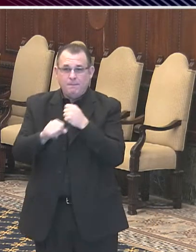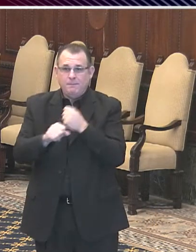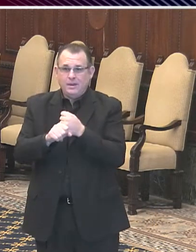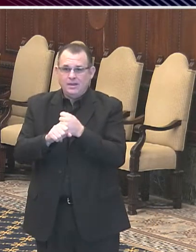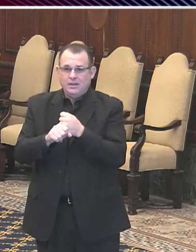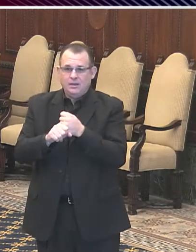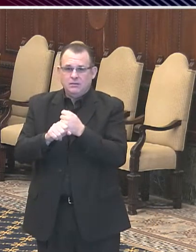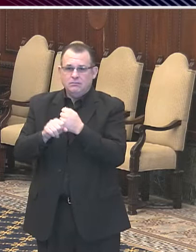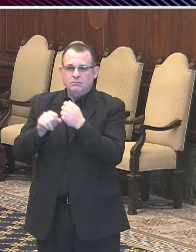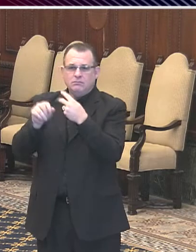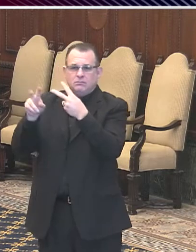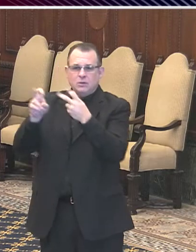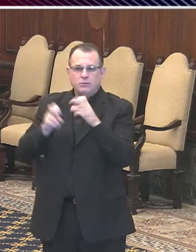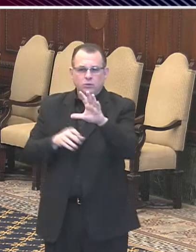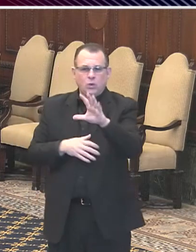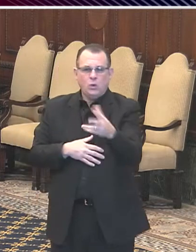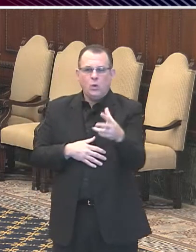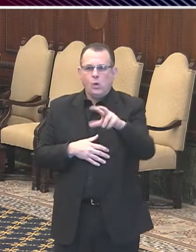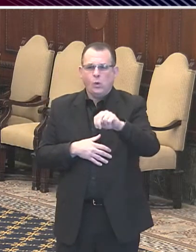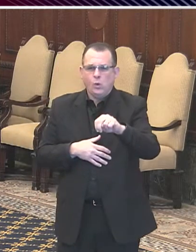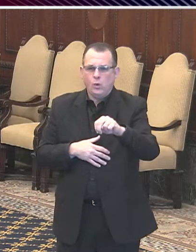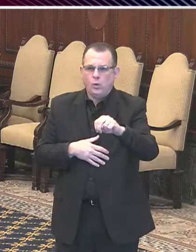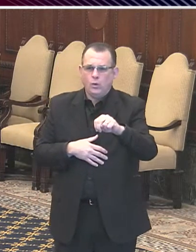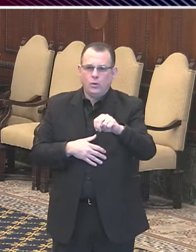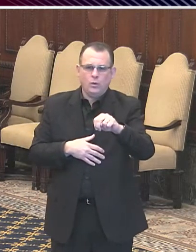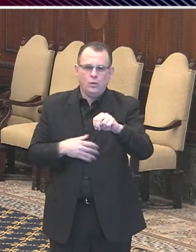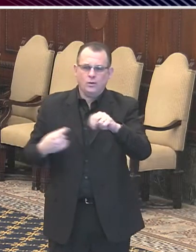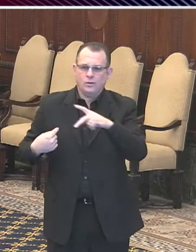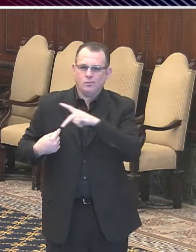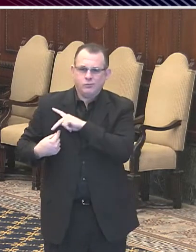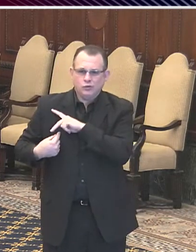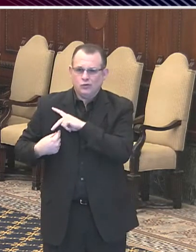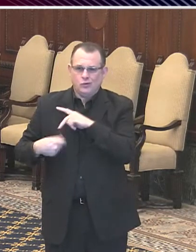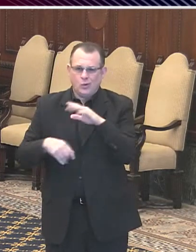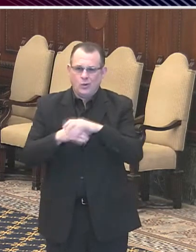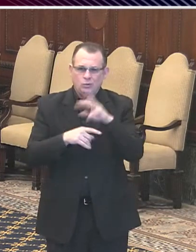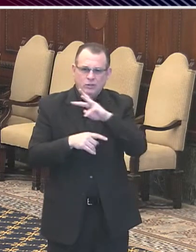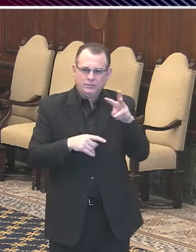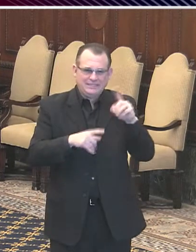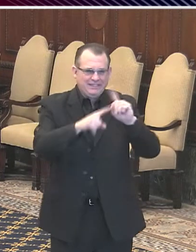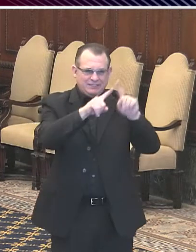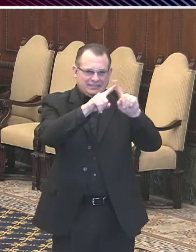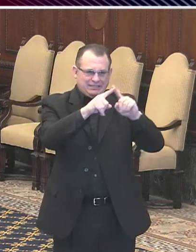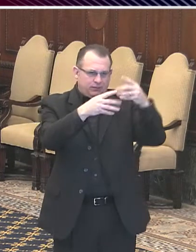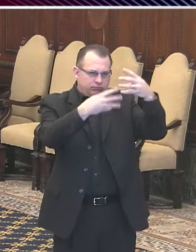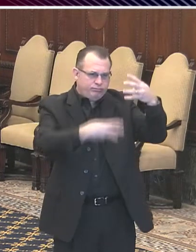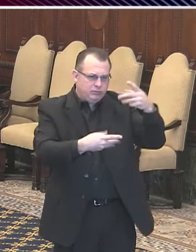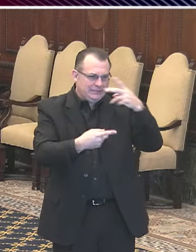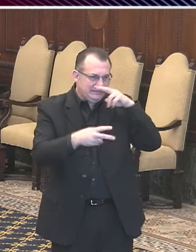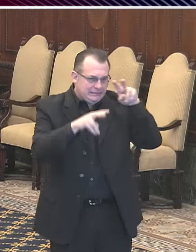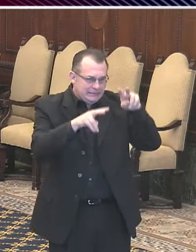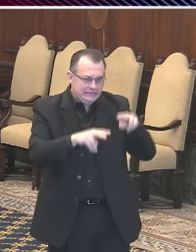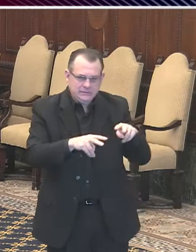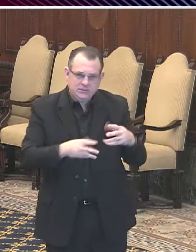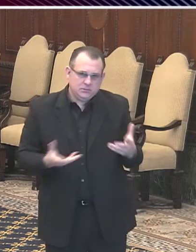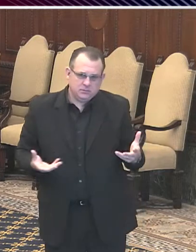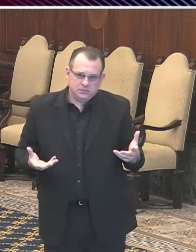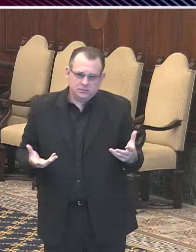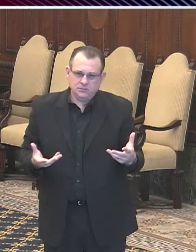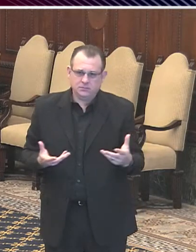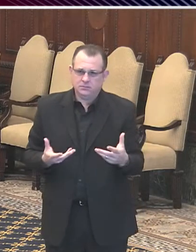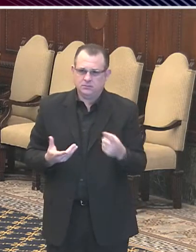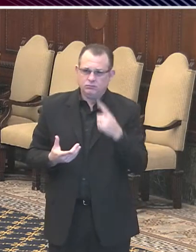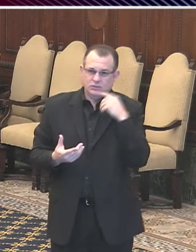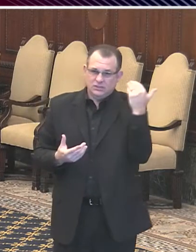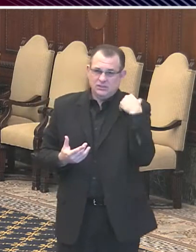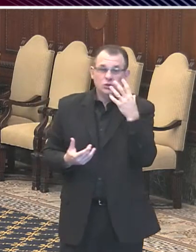own personalized Haggadot on websites like Haggadot.com. In times past, when Jews have worried about